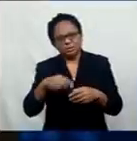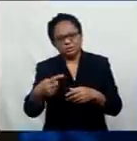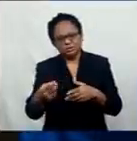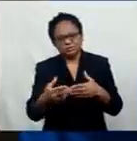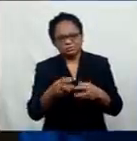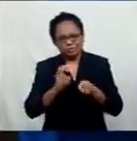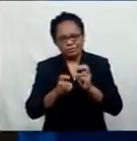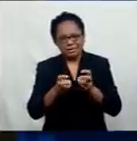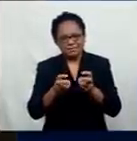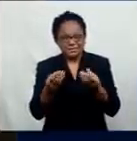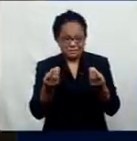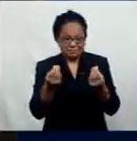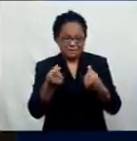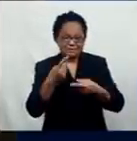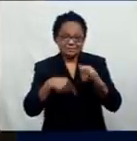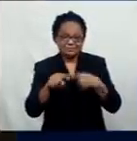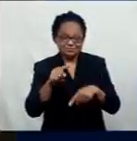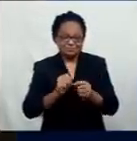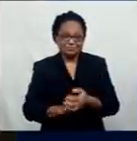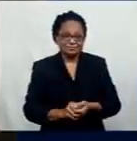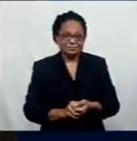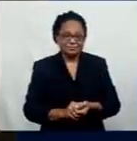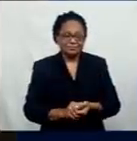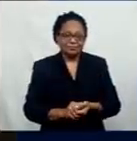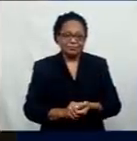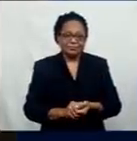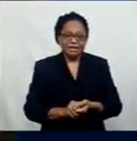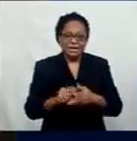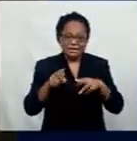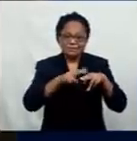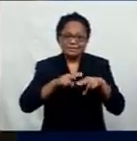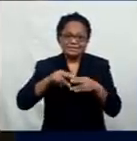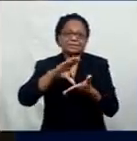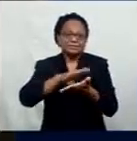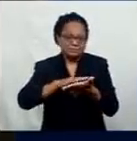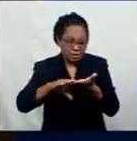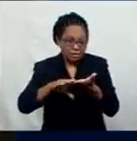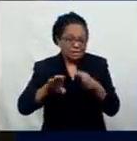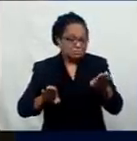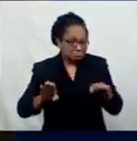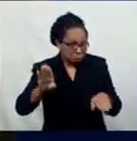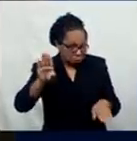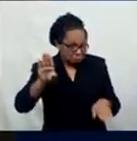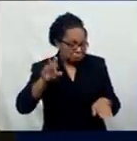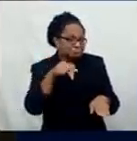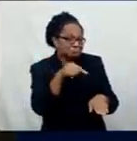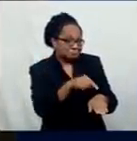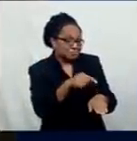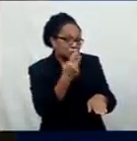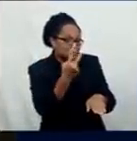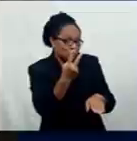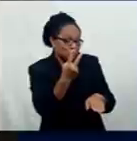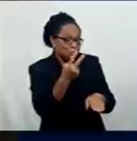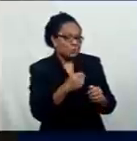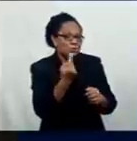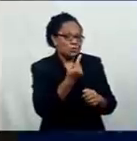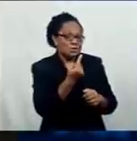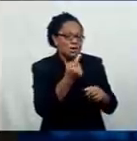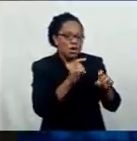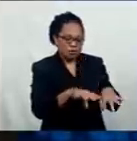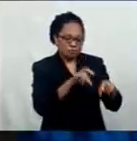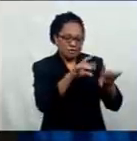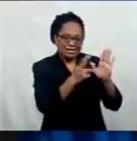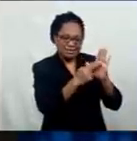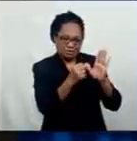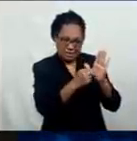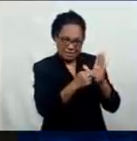Here are the local exchange rates as set early this morning. The Fiji dollar continues to gain against our two major trading partners, the Aussie and Kiwi